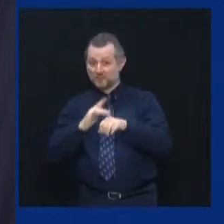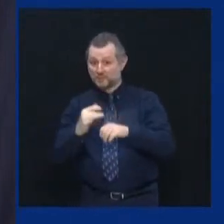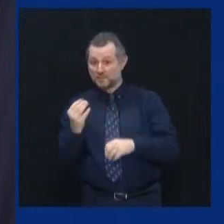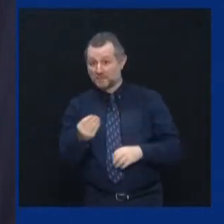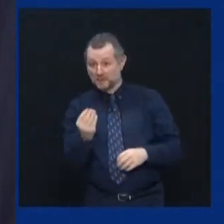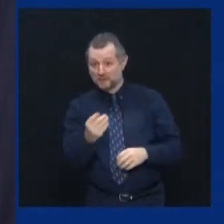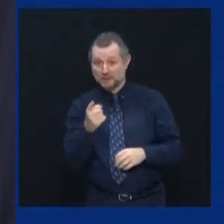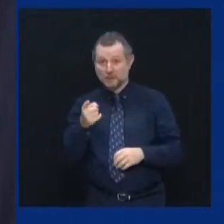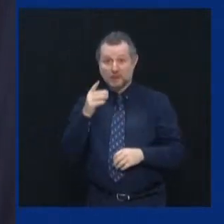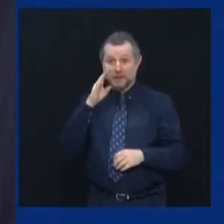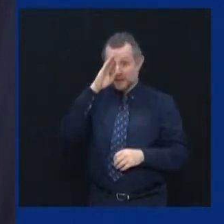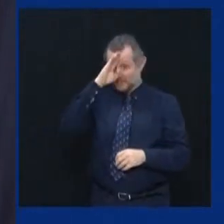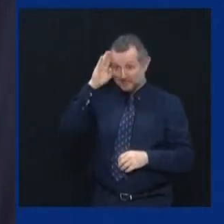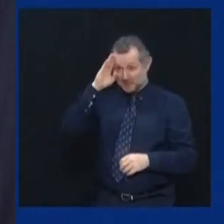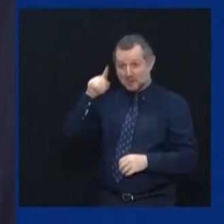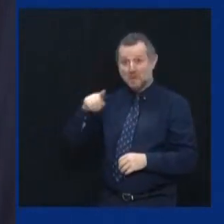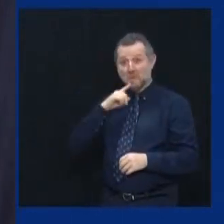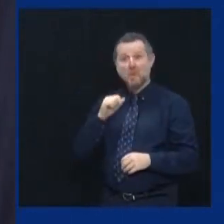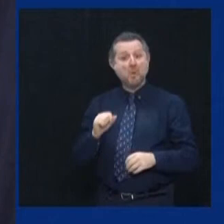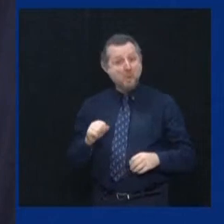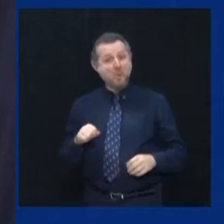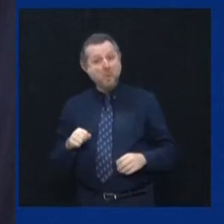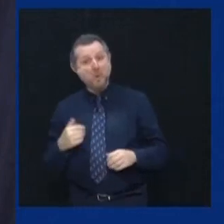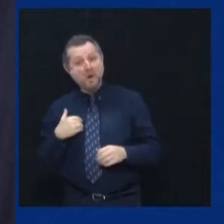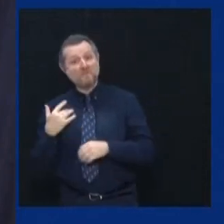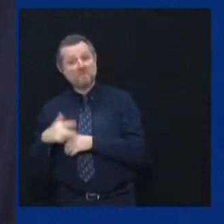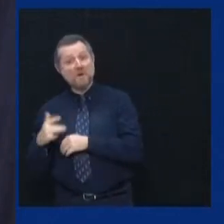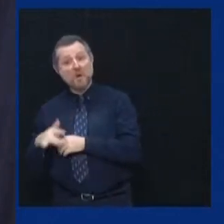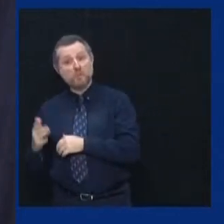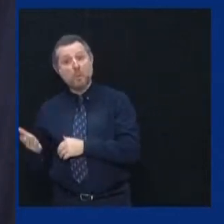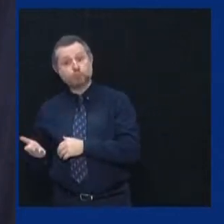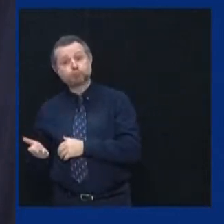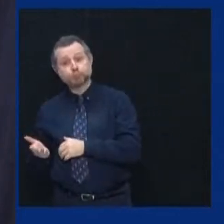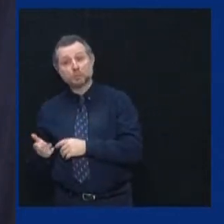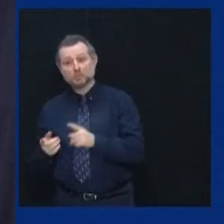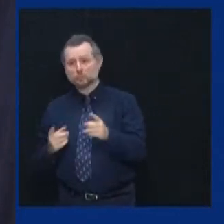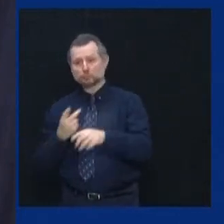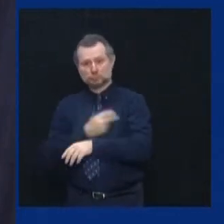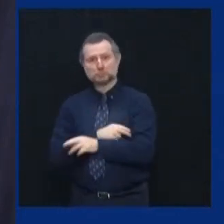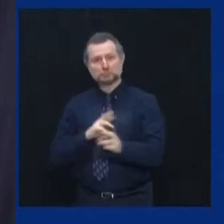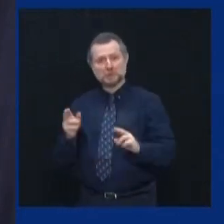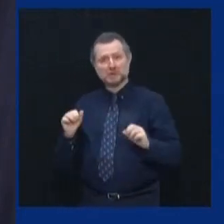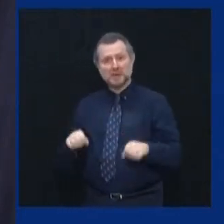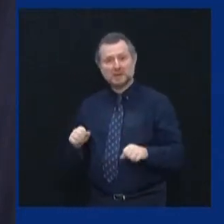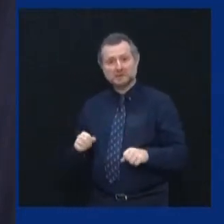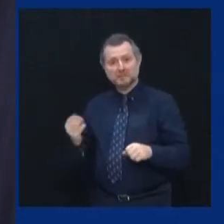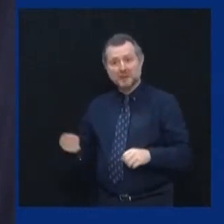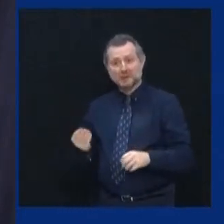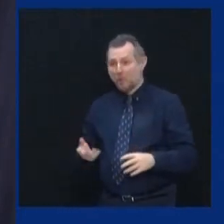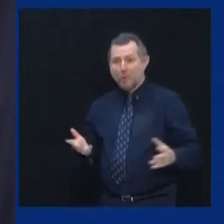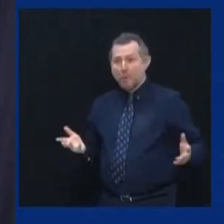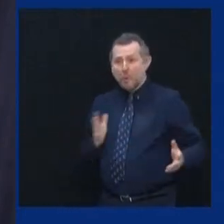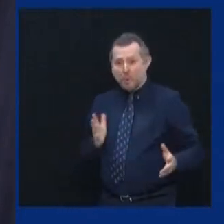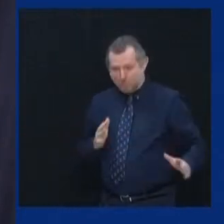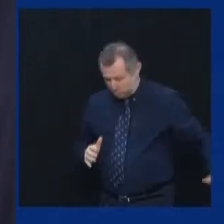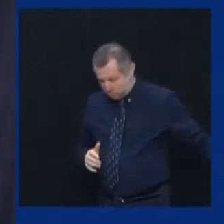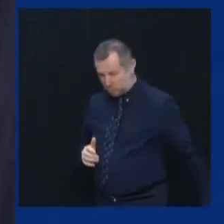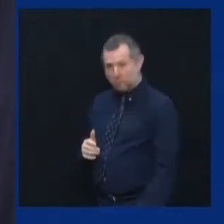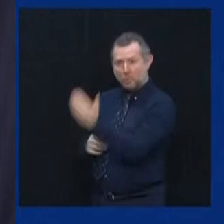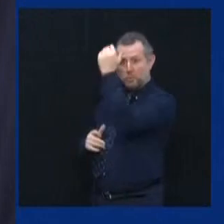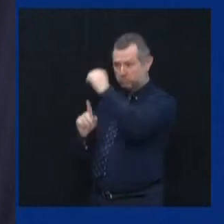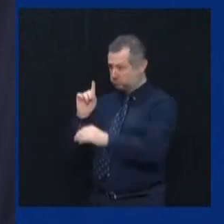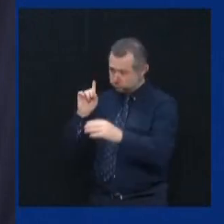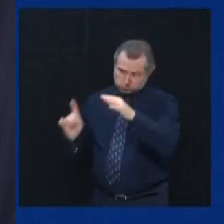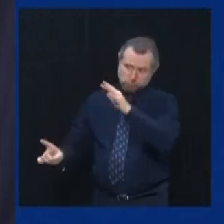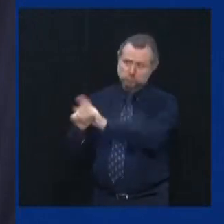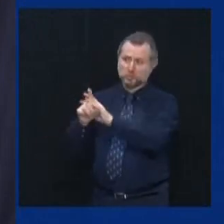hospital says, I have vaccine that I can make available on Monday, fine. The hospitals